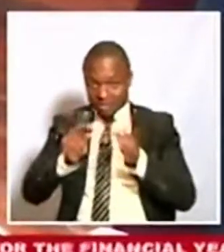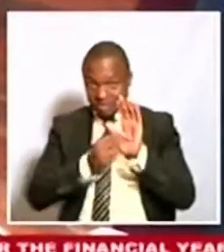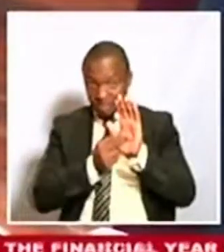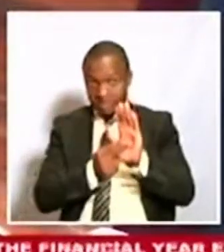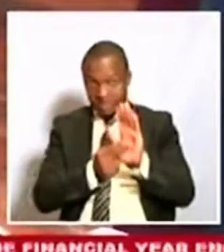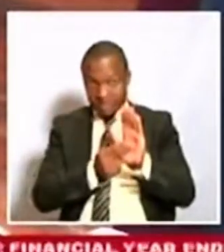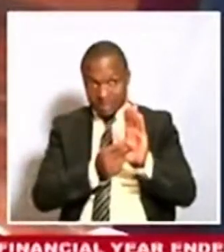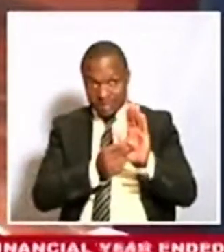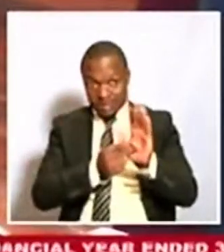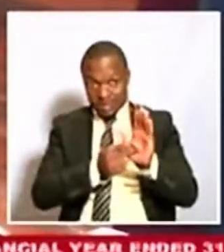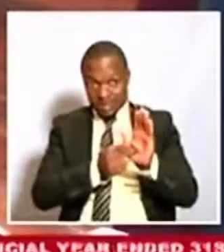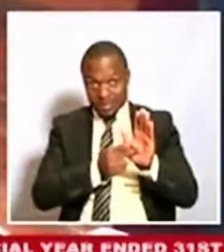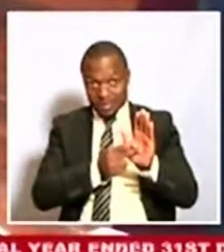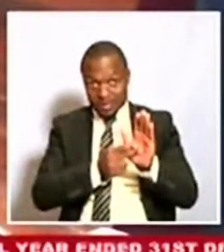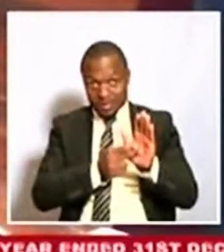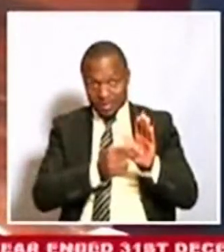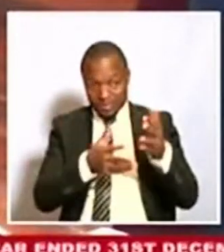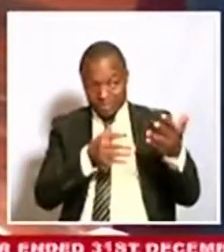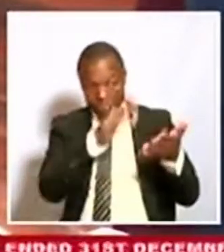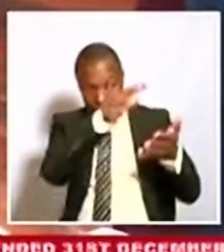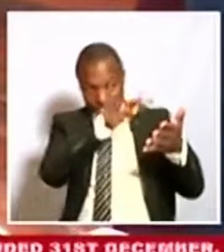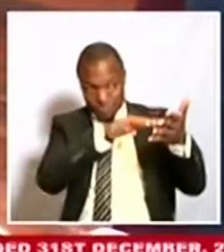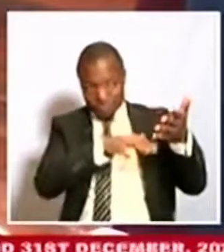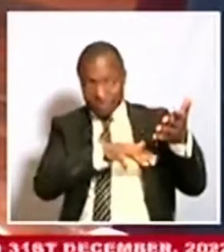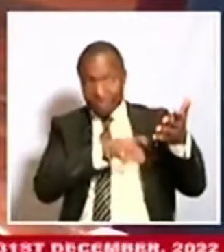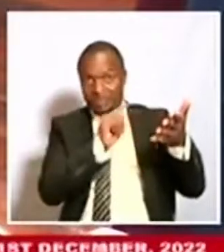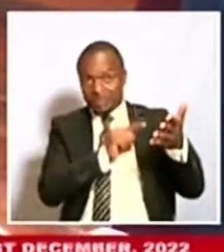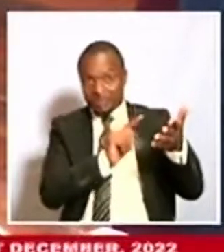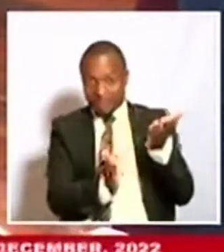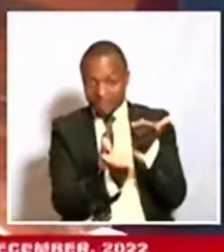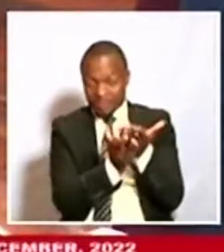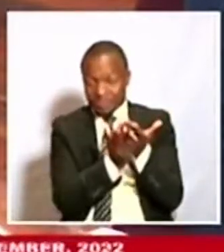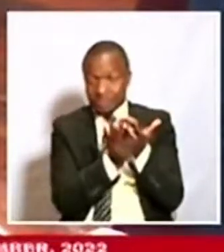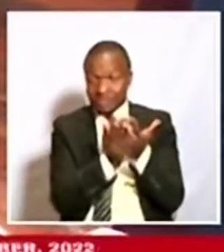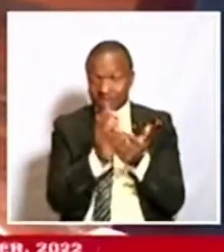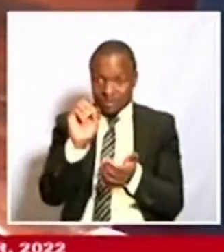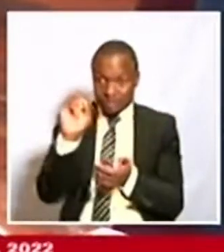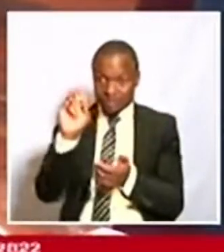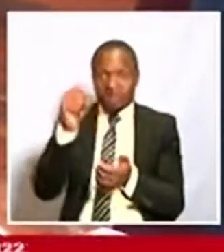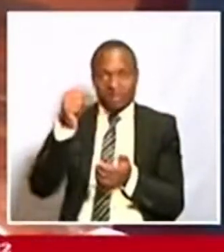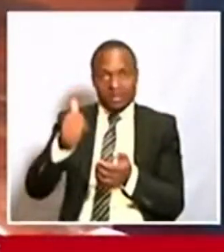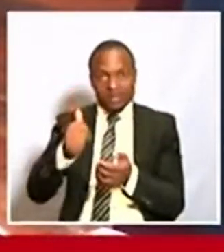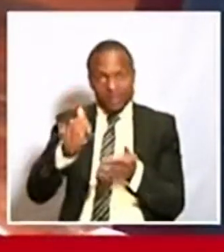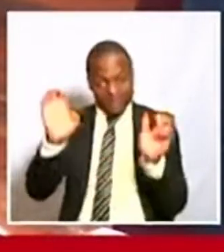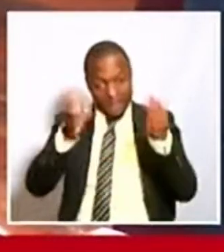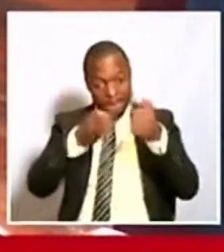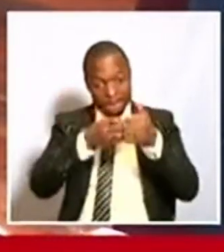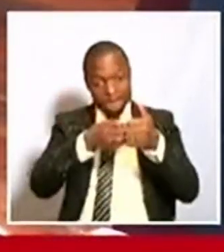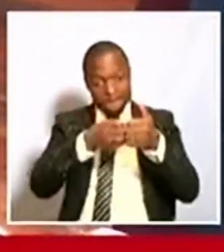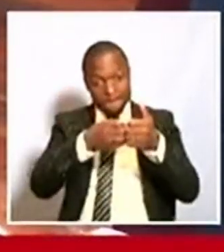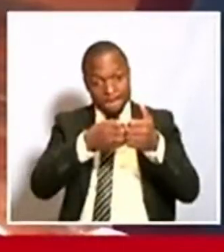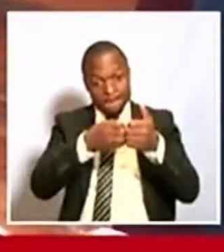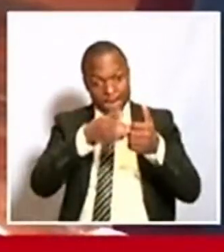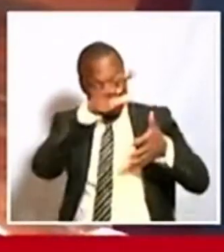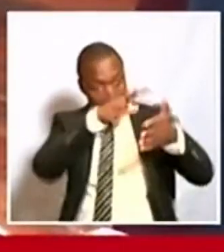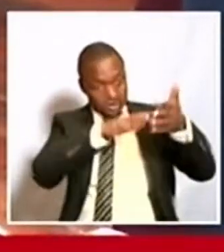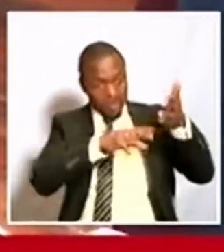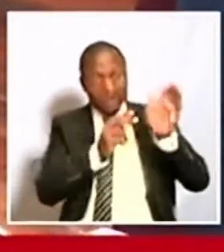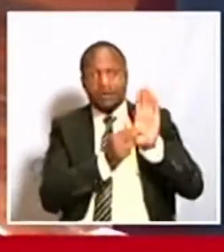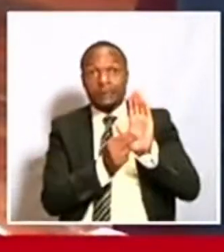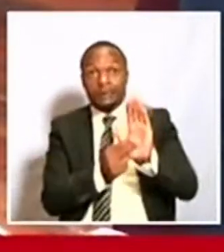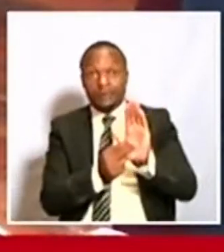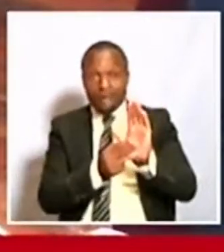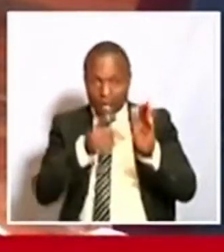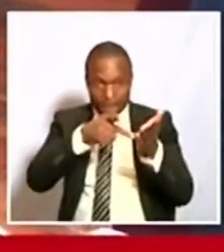on Appendix 12A. Further, the bank statement shows paid